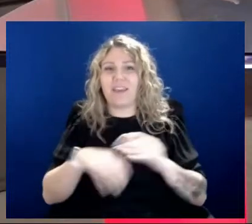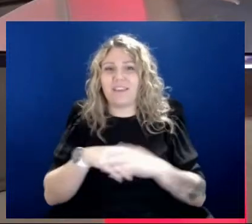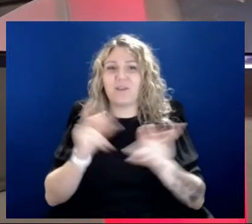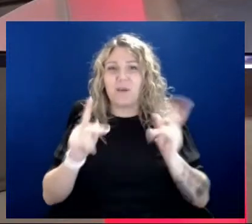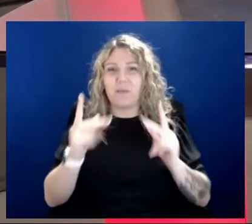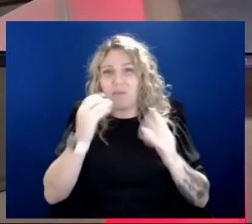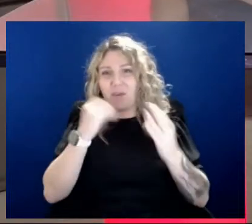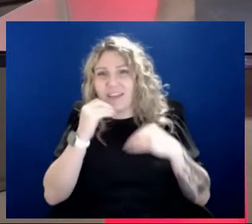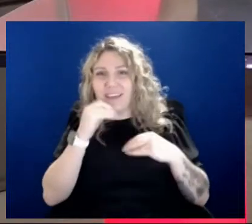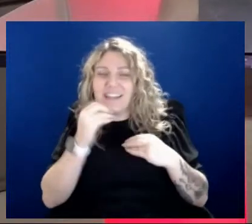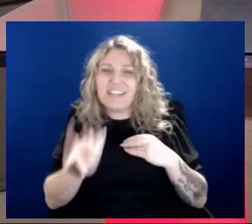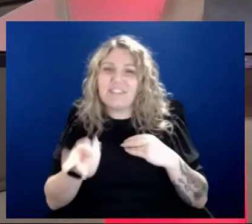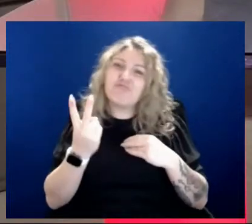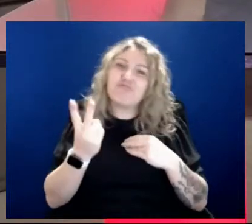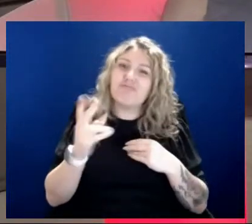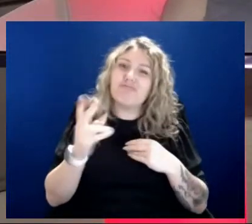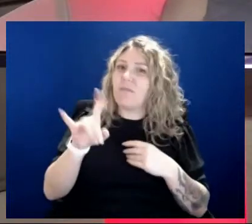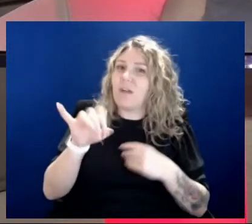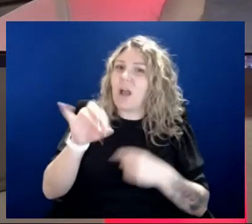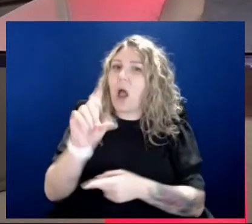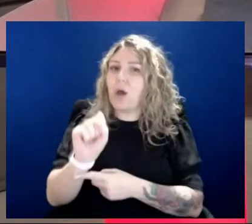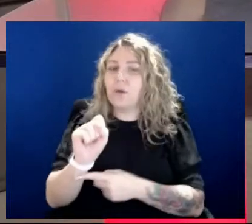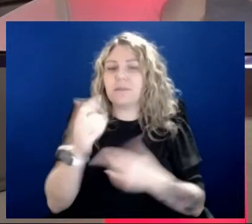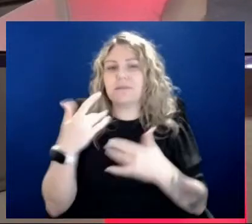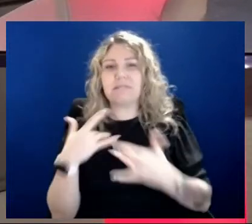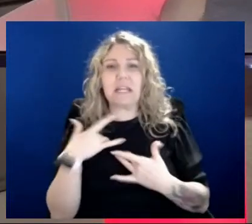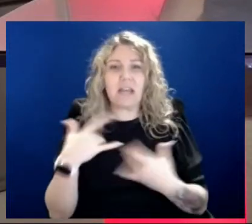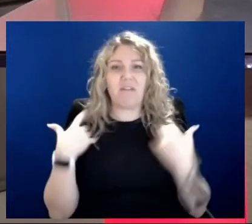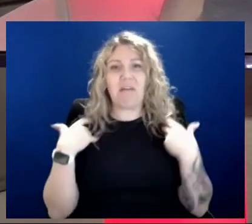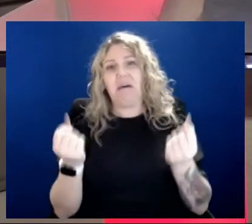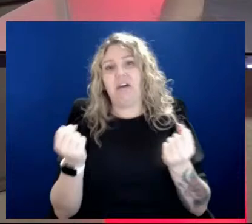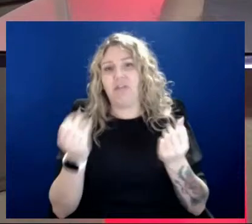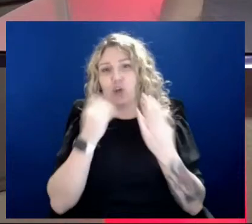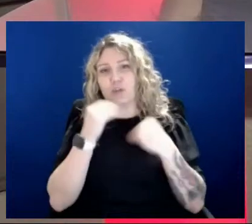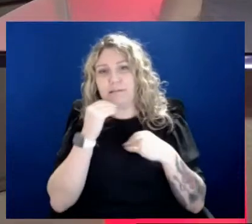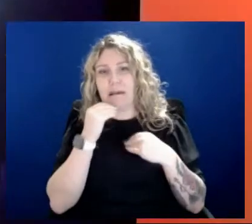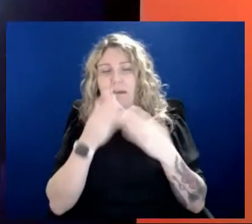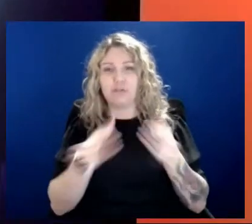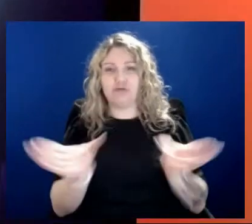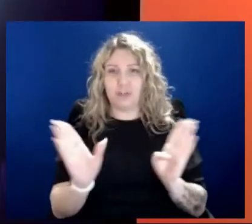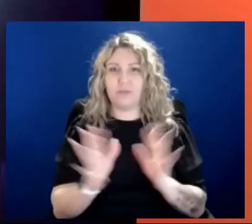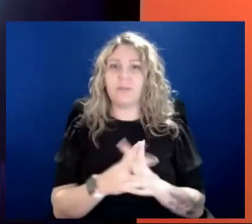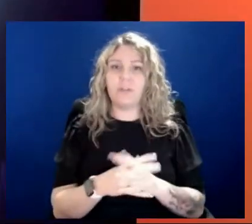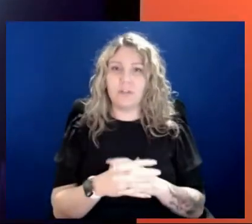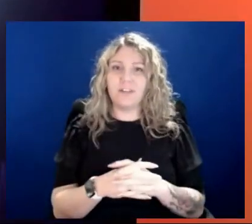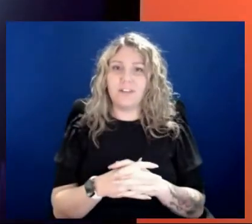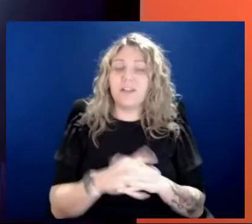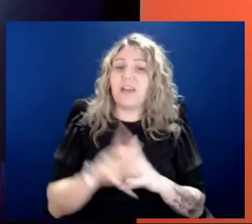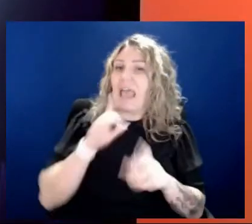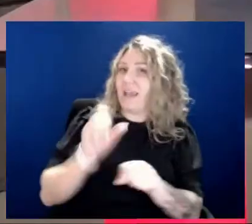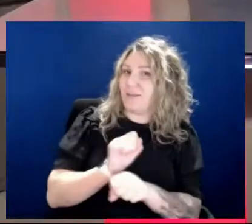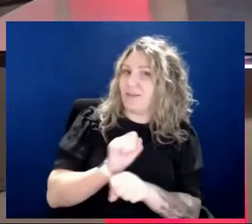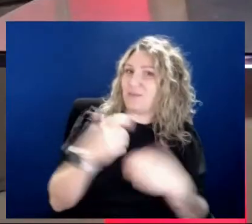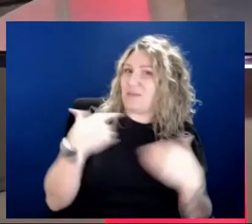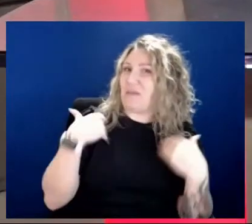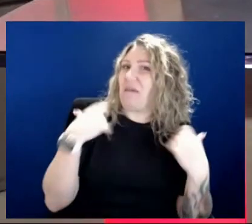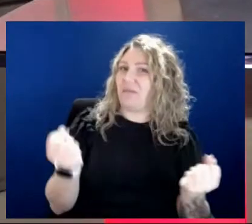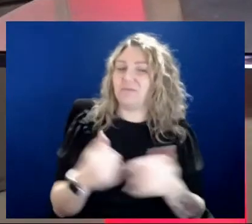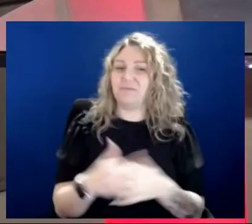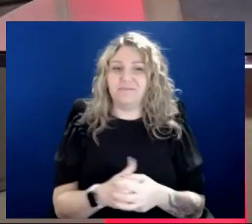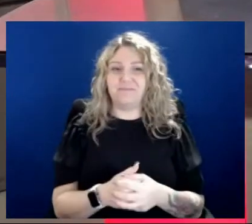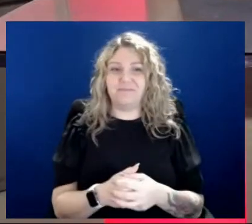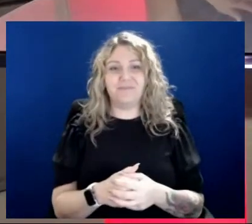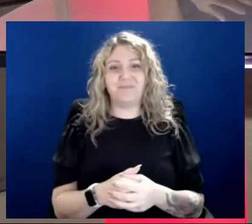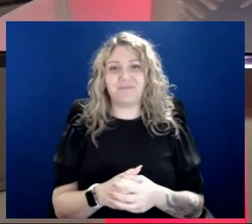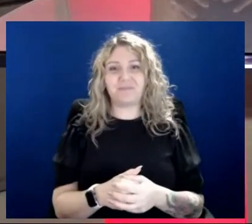of avocado tended to have a healthier diet in general. Absolutely. Healthier in other ways. So it's not like